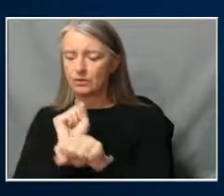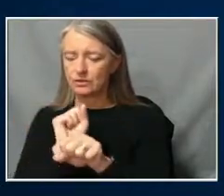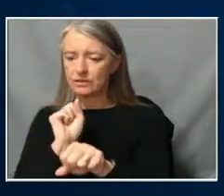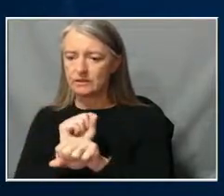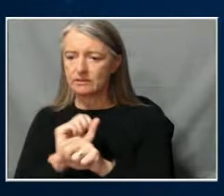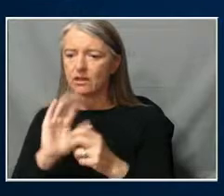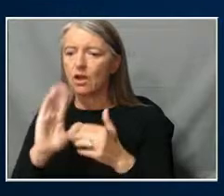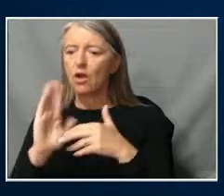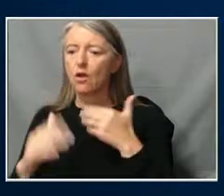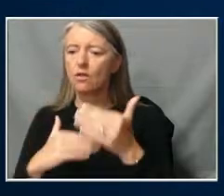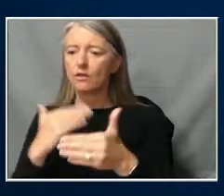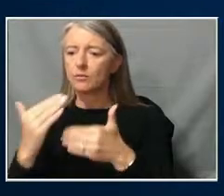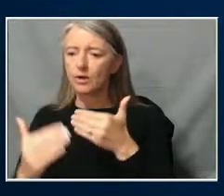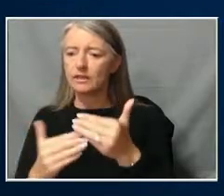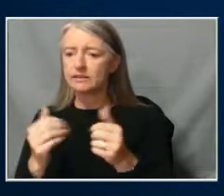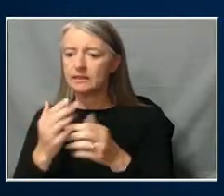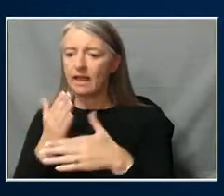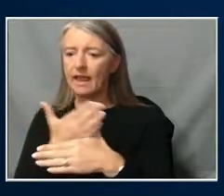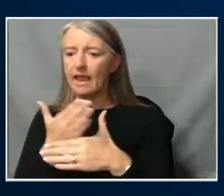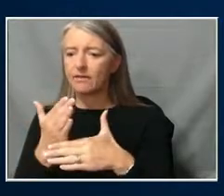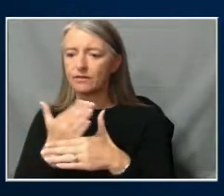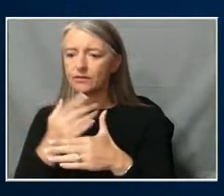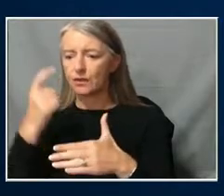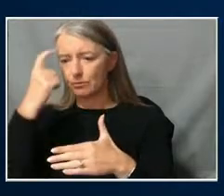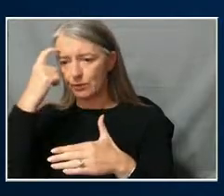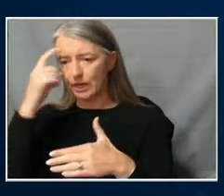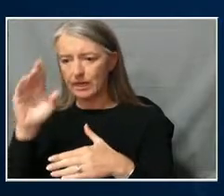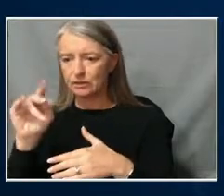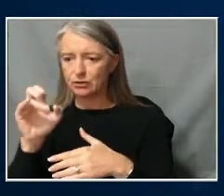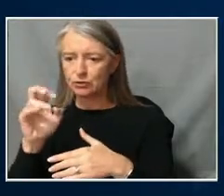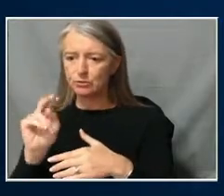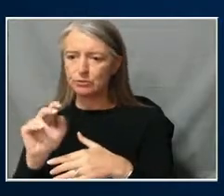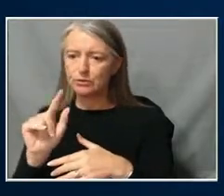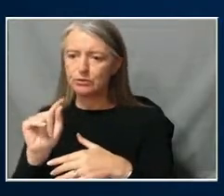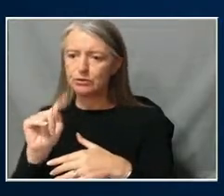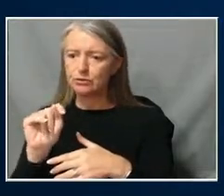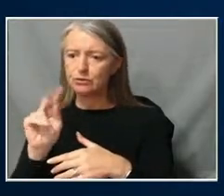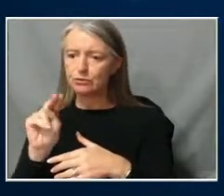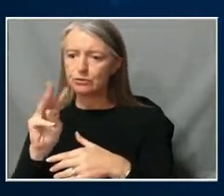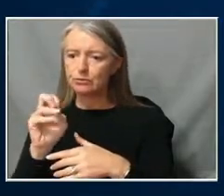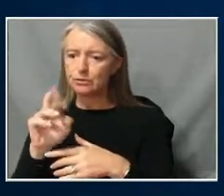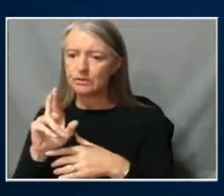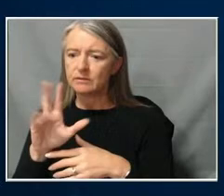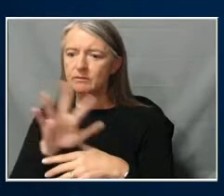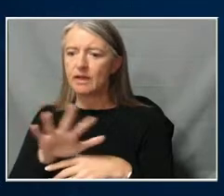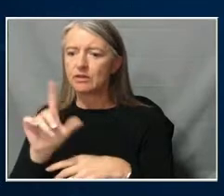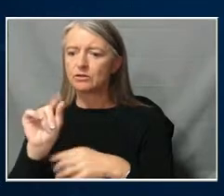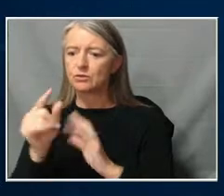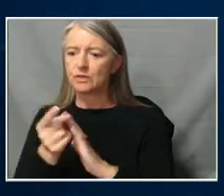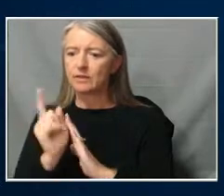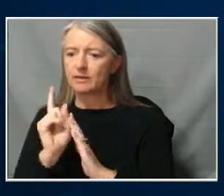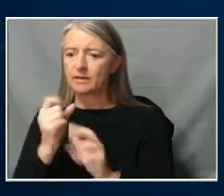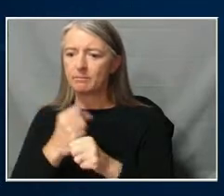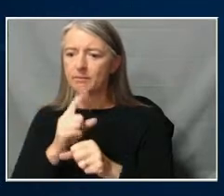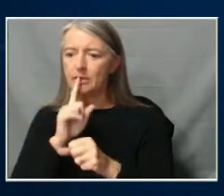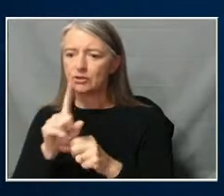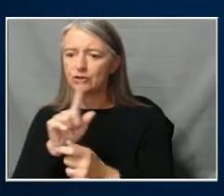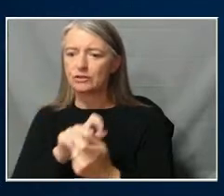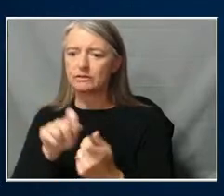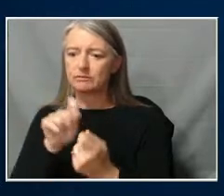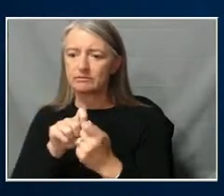that process on average, say for a brain tumor, might be 20 minutes. Most of that time is all that setup and imaging and making sure that we're very